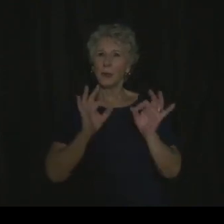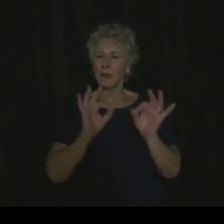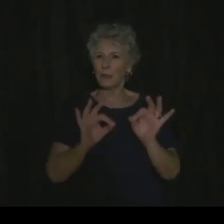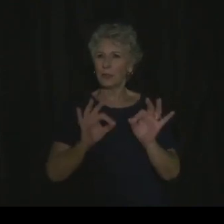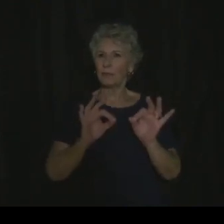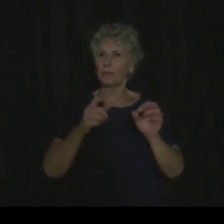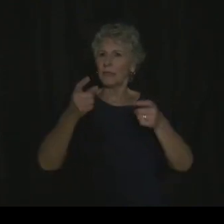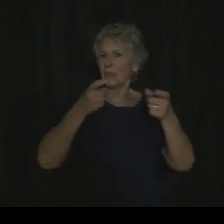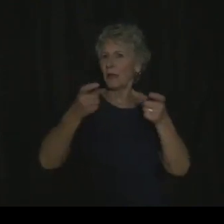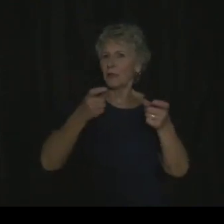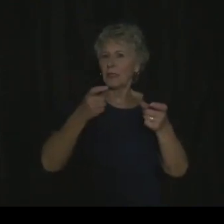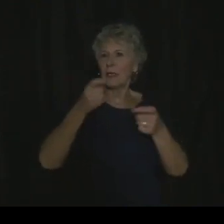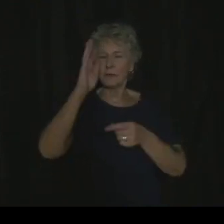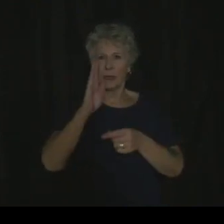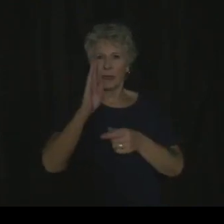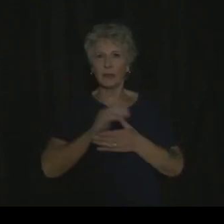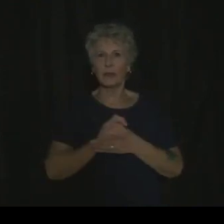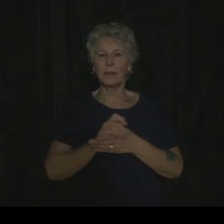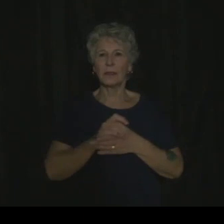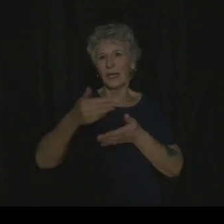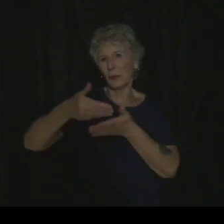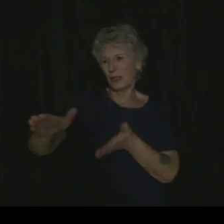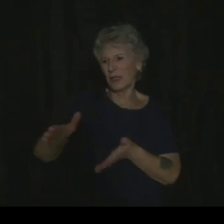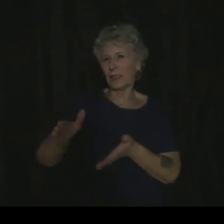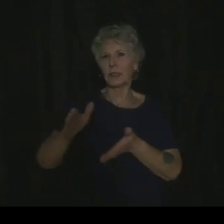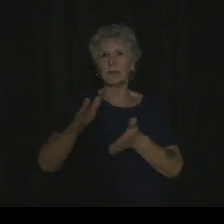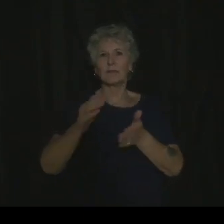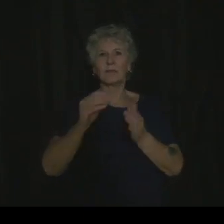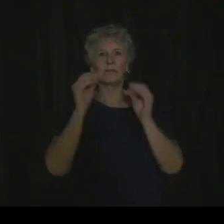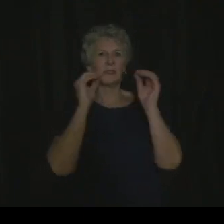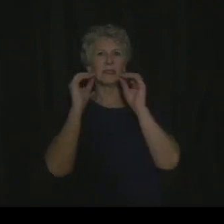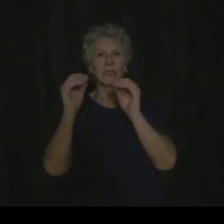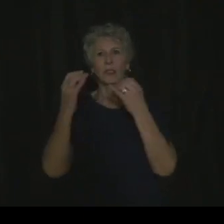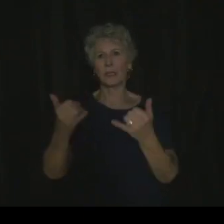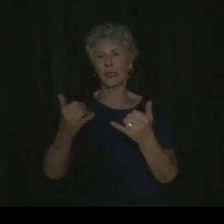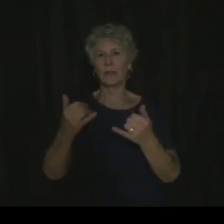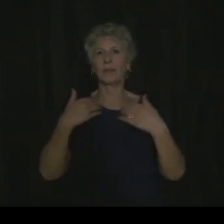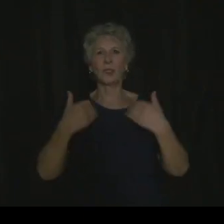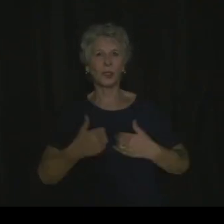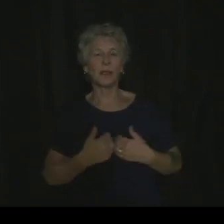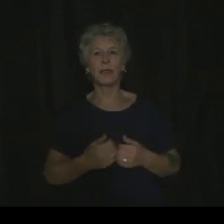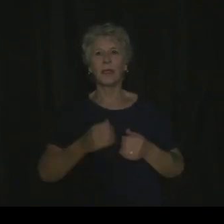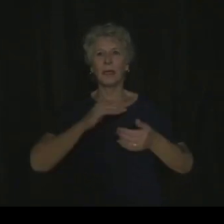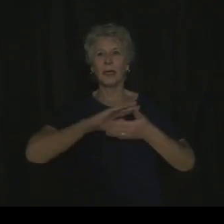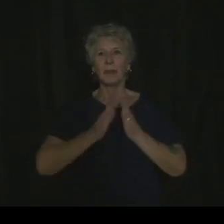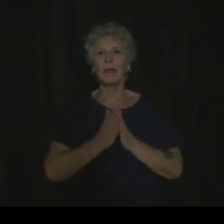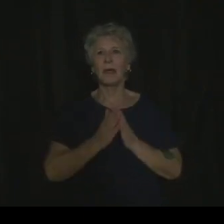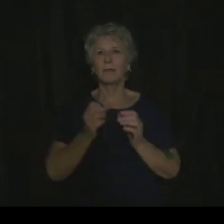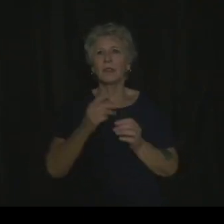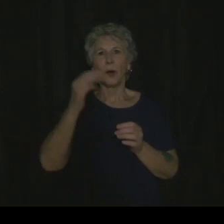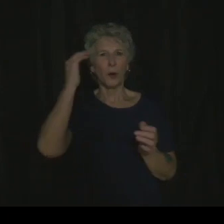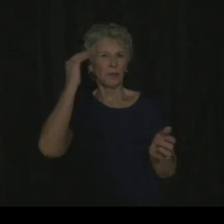God rules over everything, is a rejected doctrine today. Humanity has grown so knowledgeable that they think they're